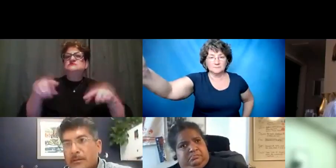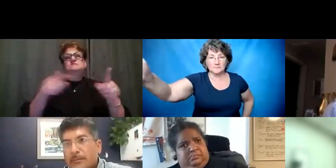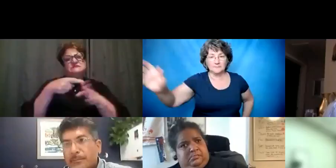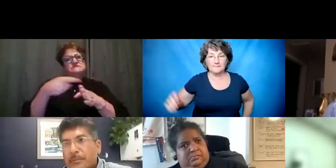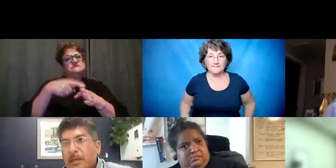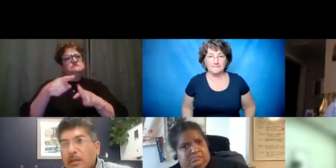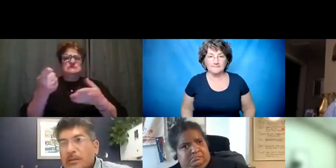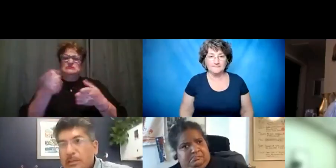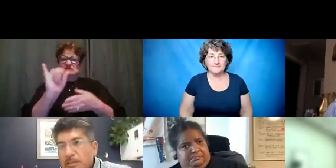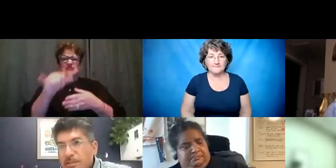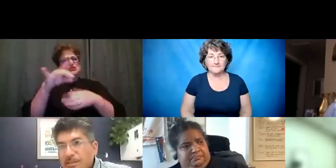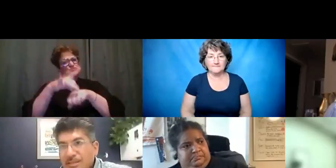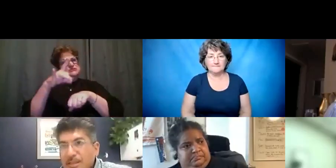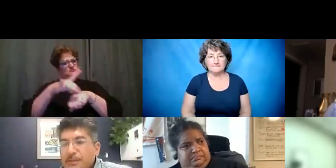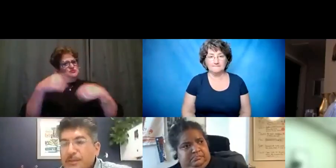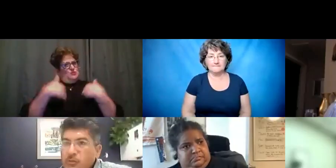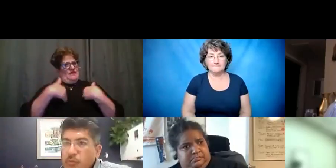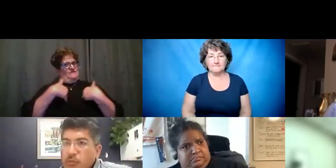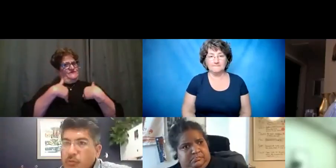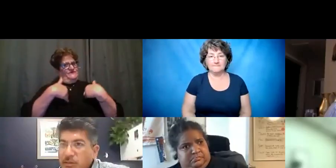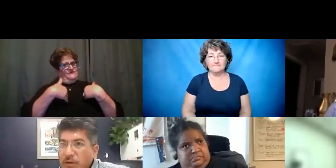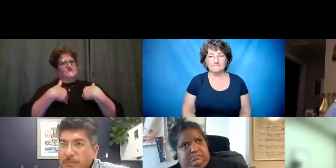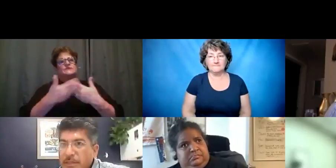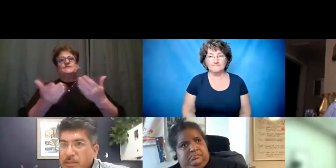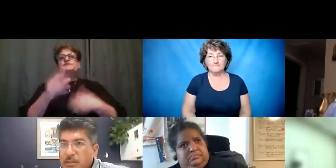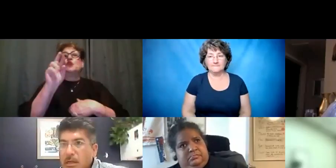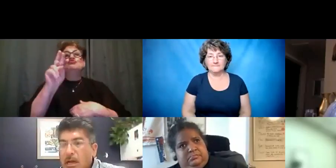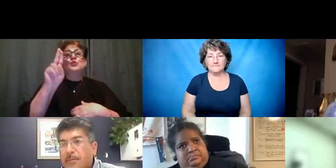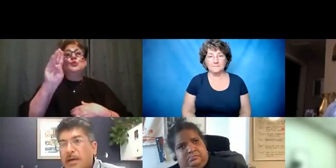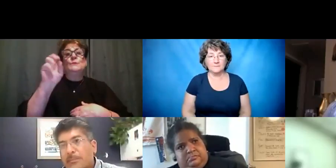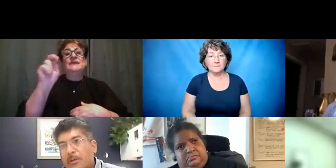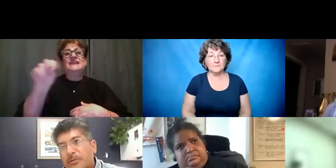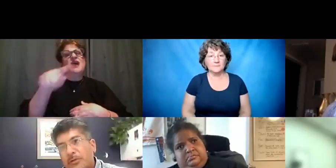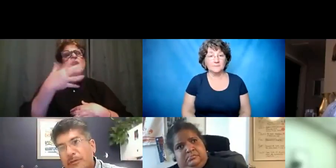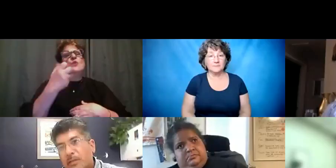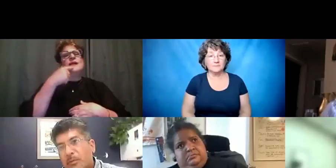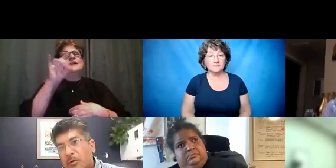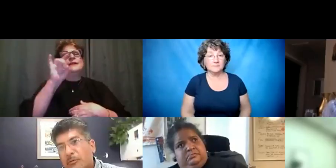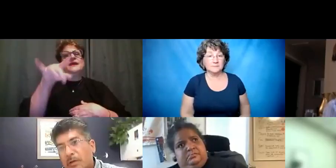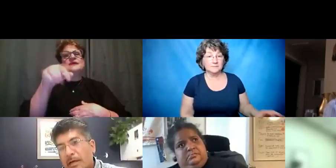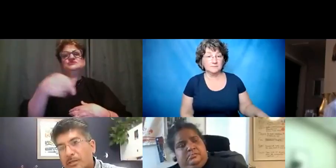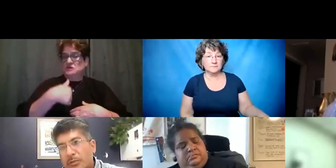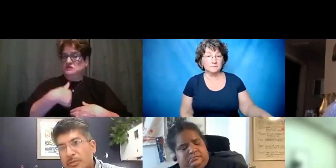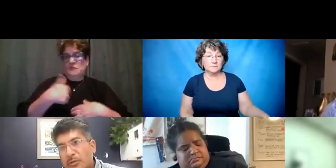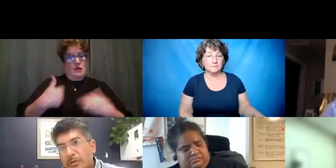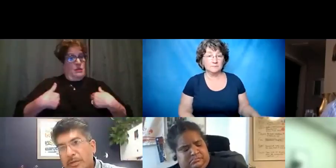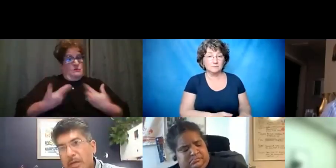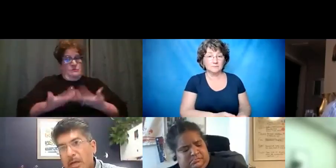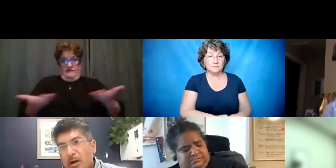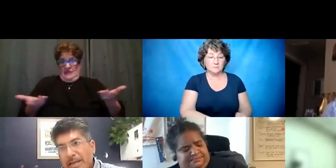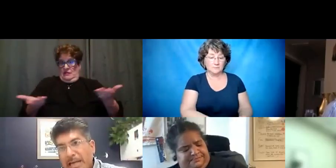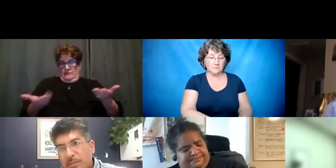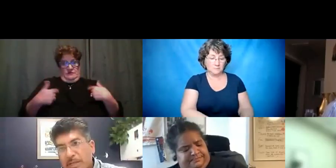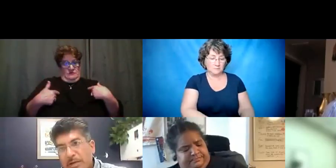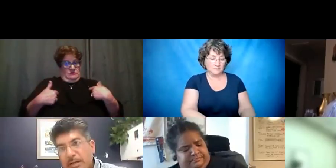to us. So thank you, everyone. This is Ruben. I just wanted to mention I am also available as a resource.